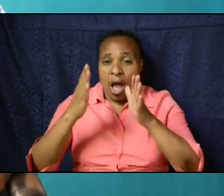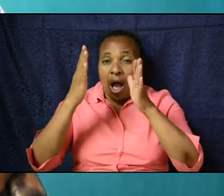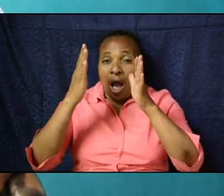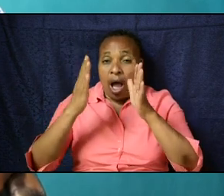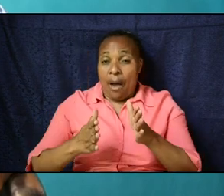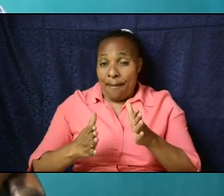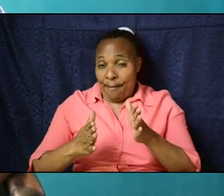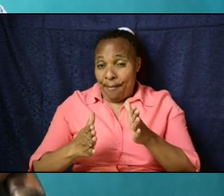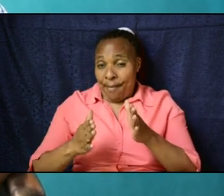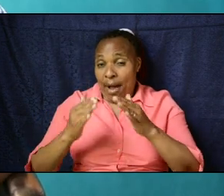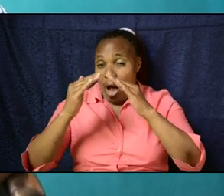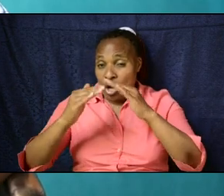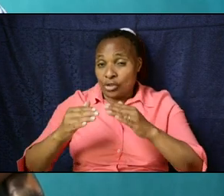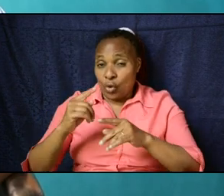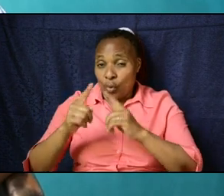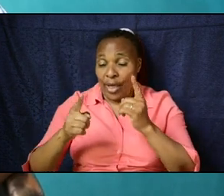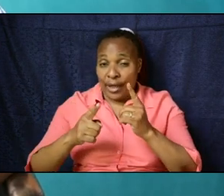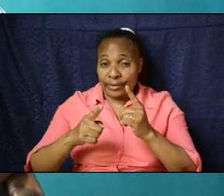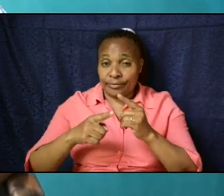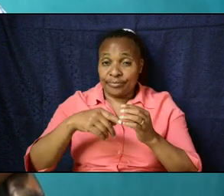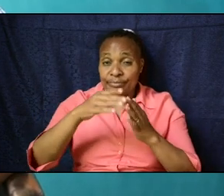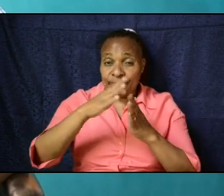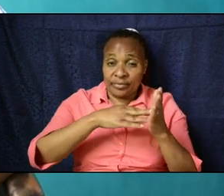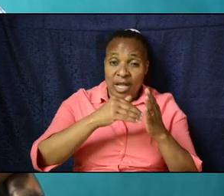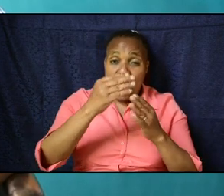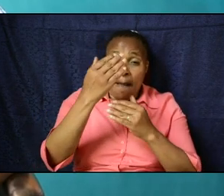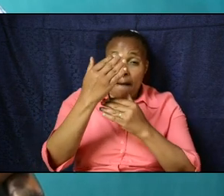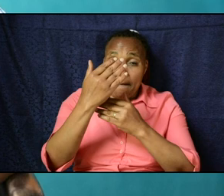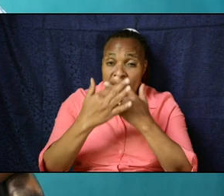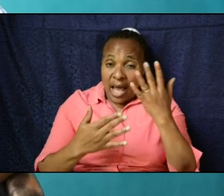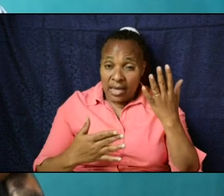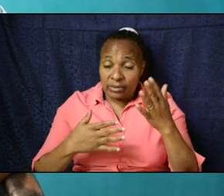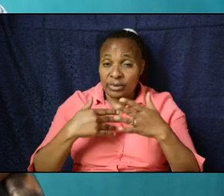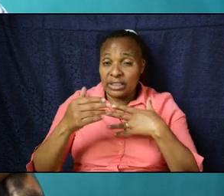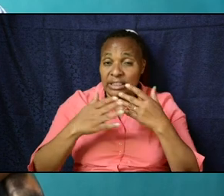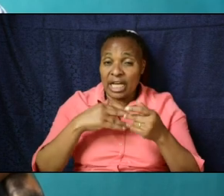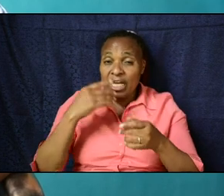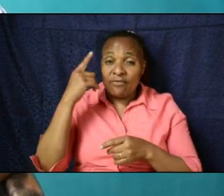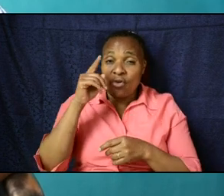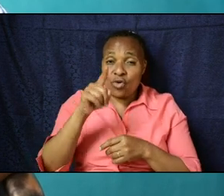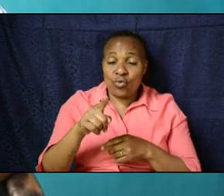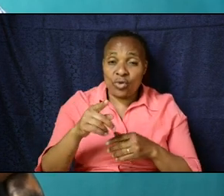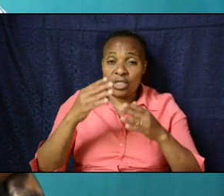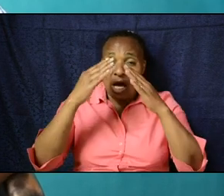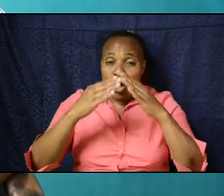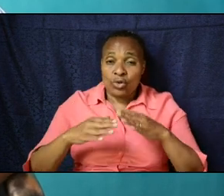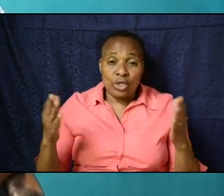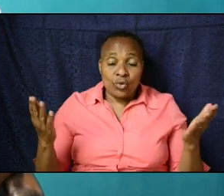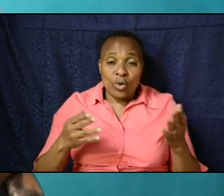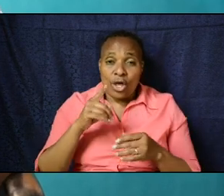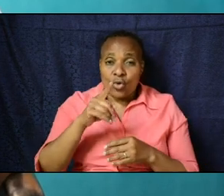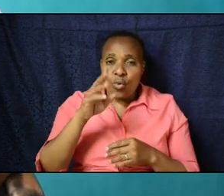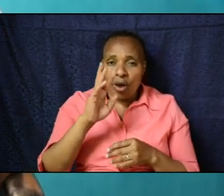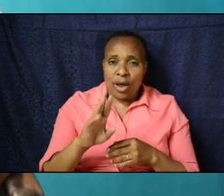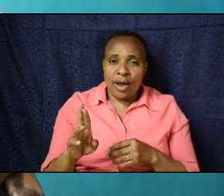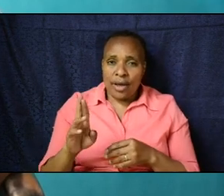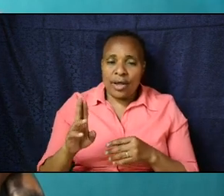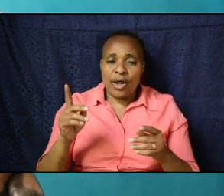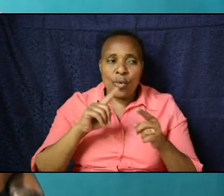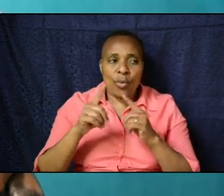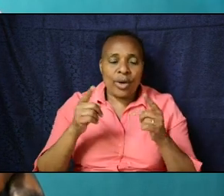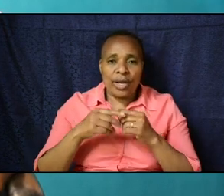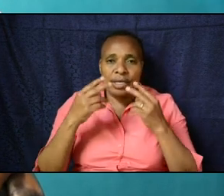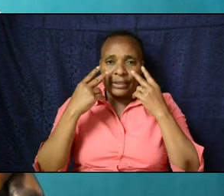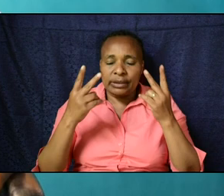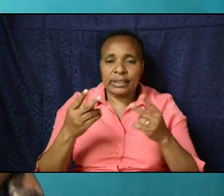the lambs. The blood will be a sign for you on the houses where you are, and when I see